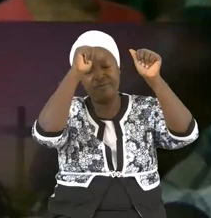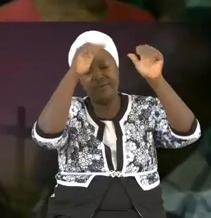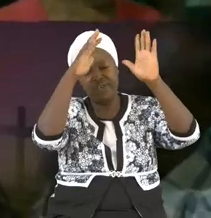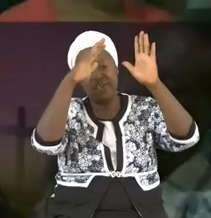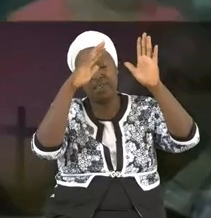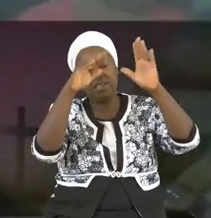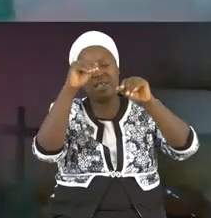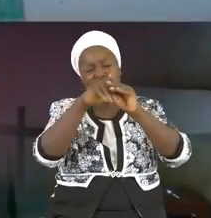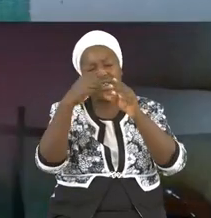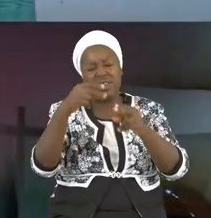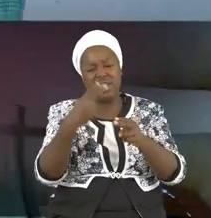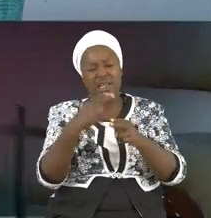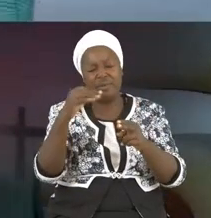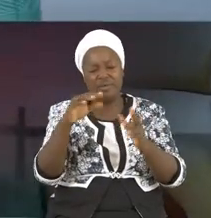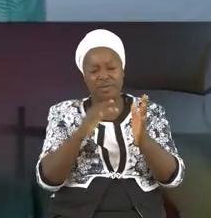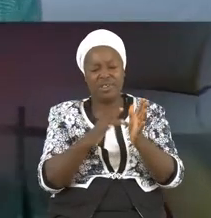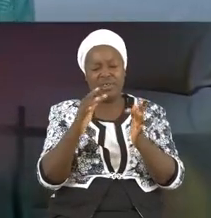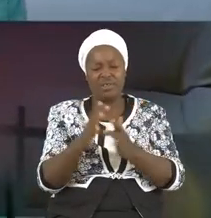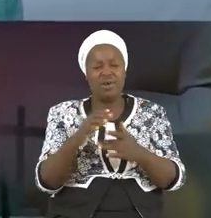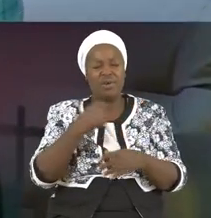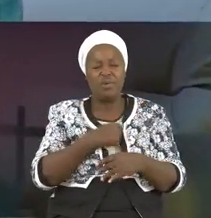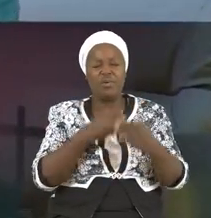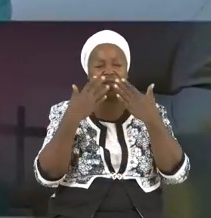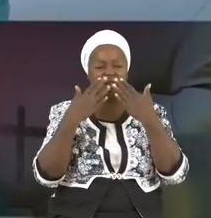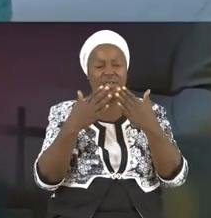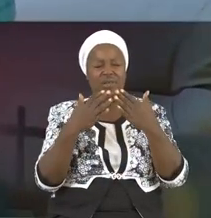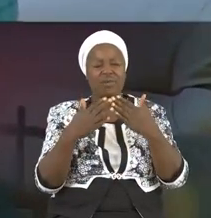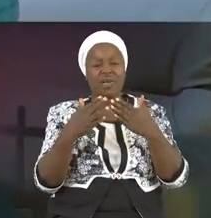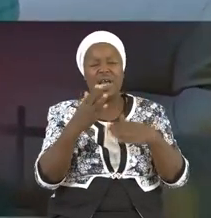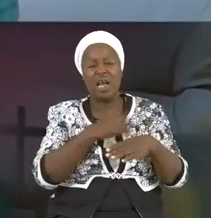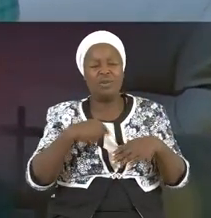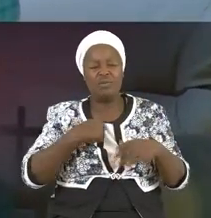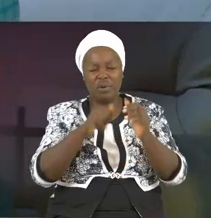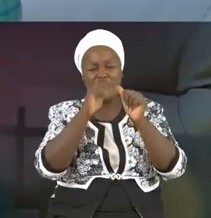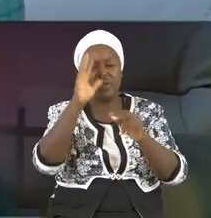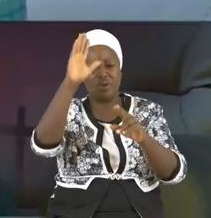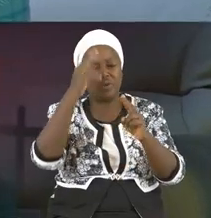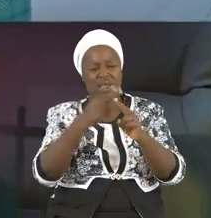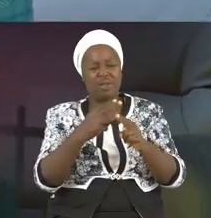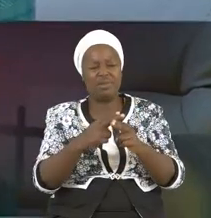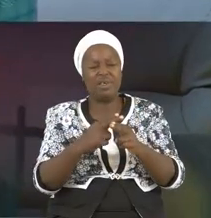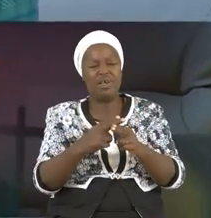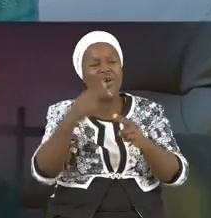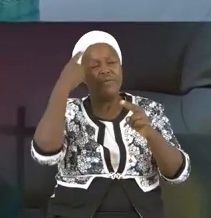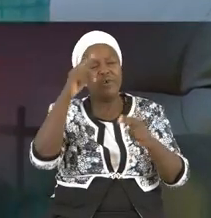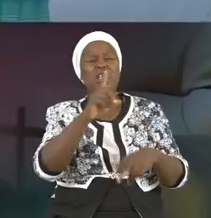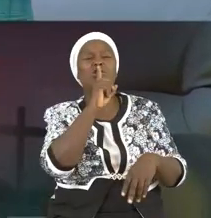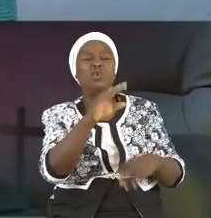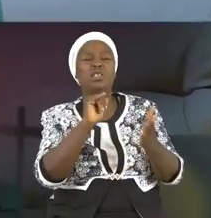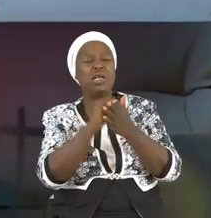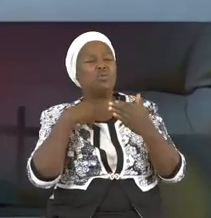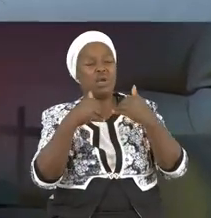of Jesus, we thank you and we bless your name for the assurance we have